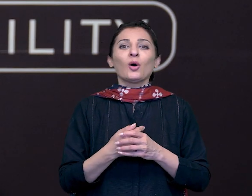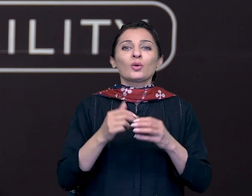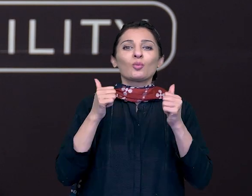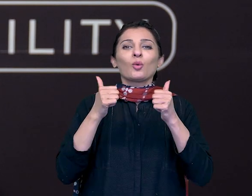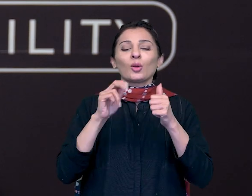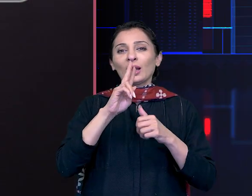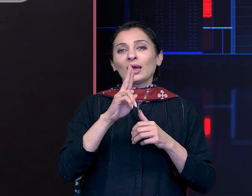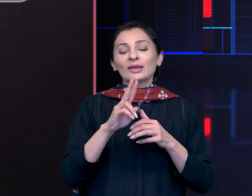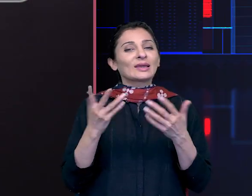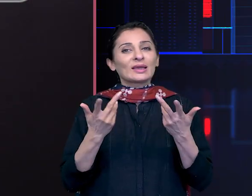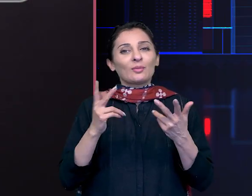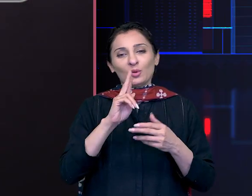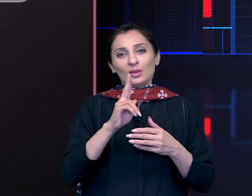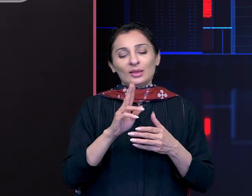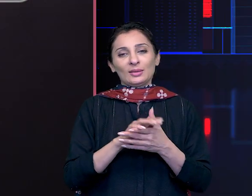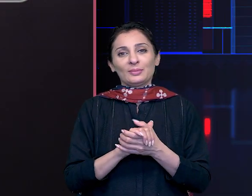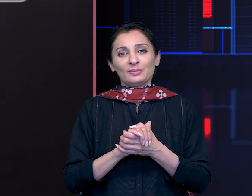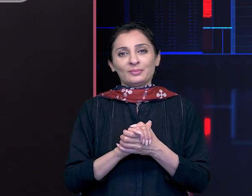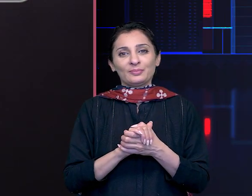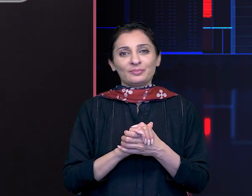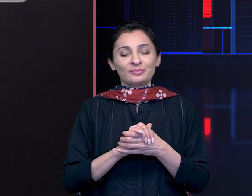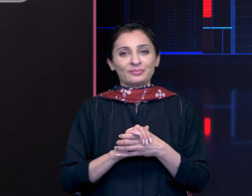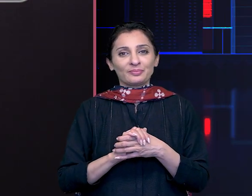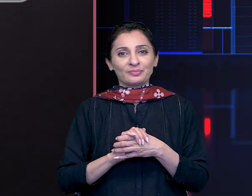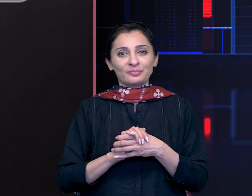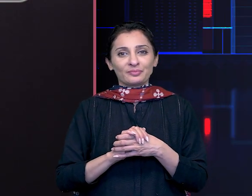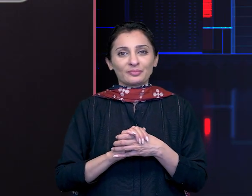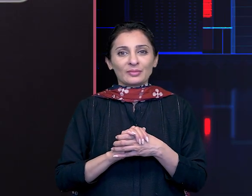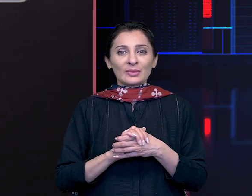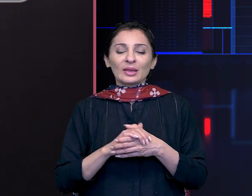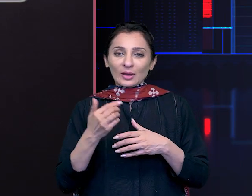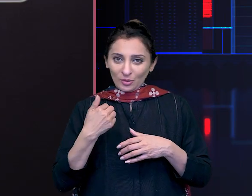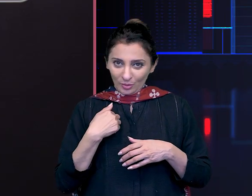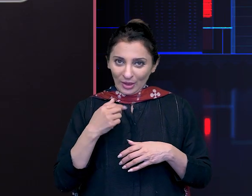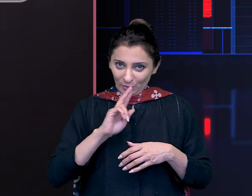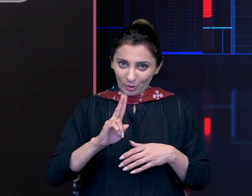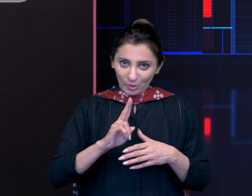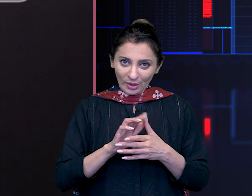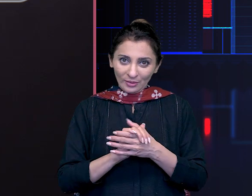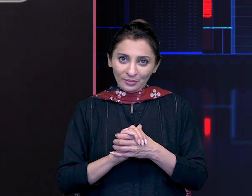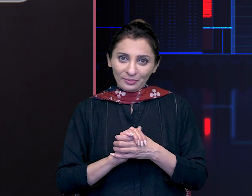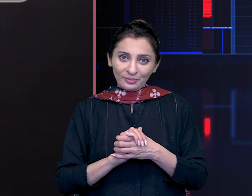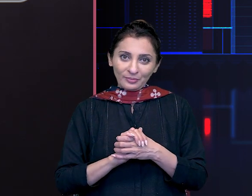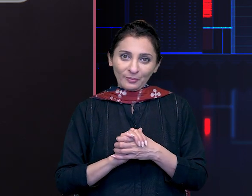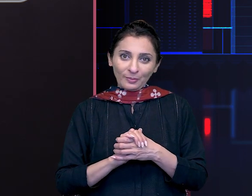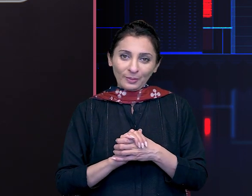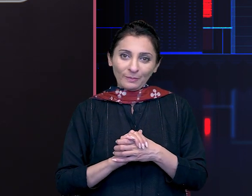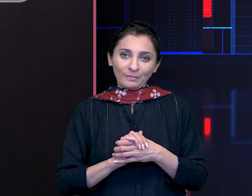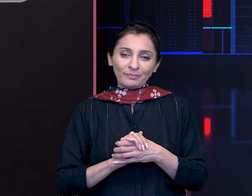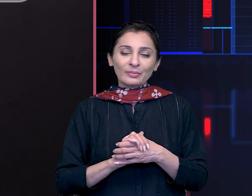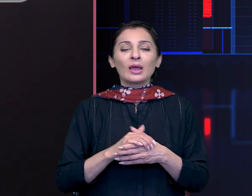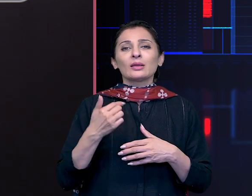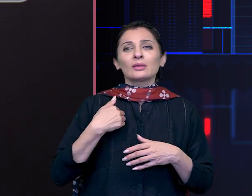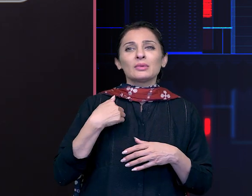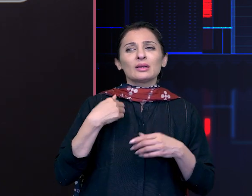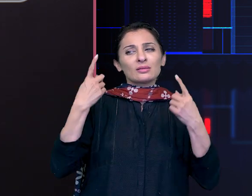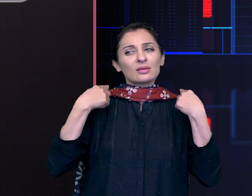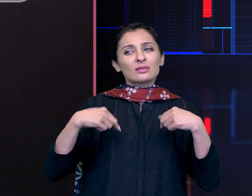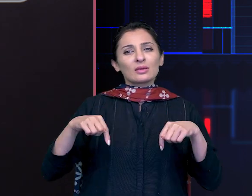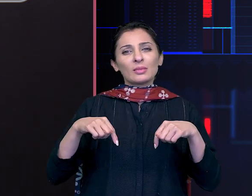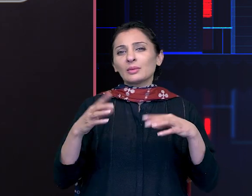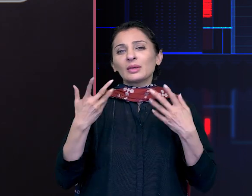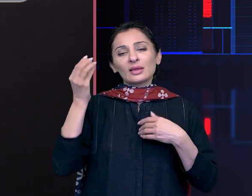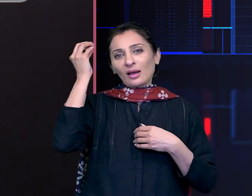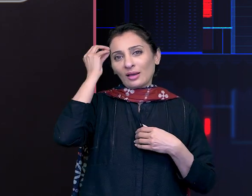say about my works. So in my experience and sort of in my philosophy of life, I found life is very